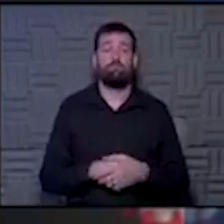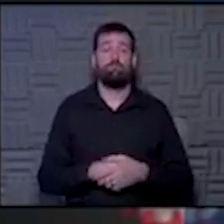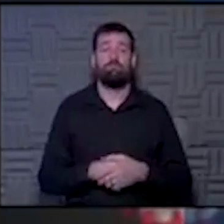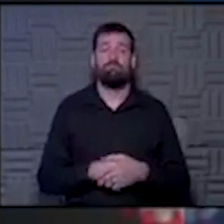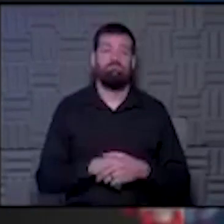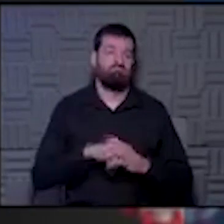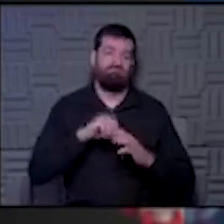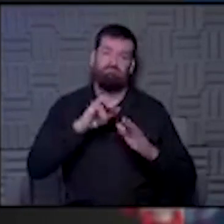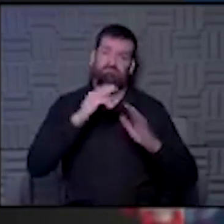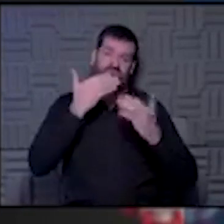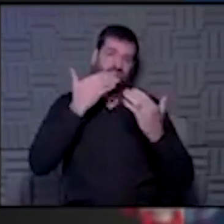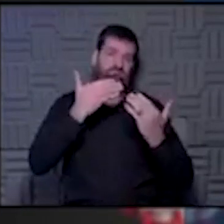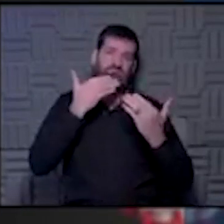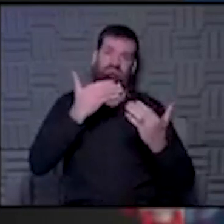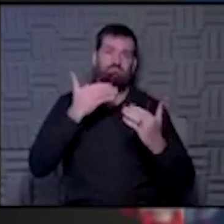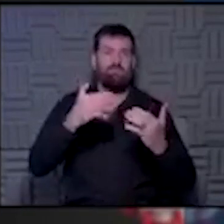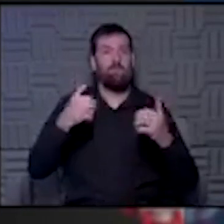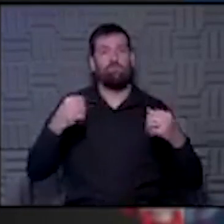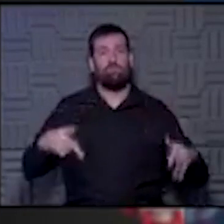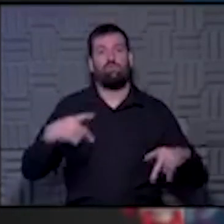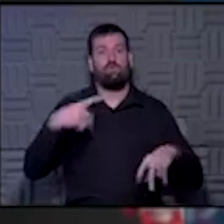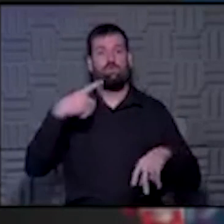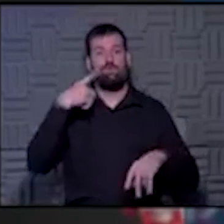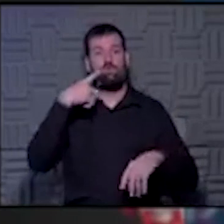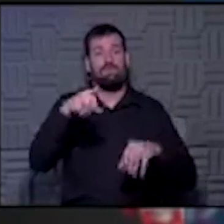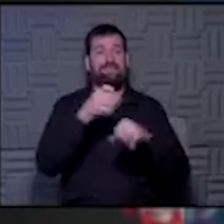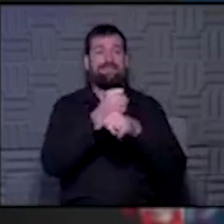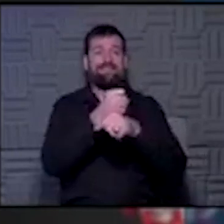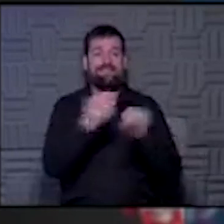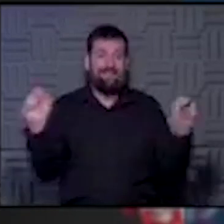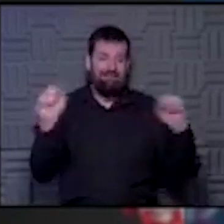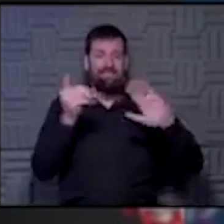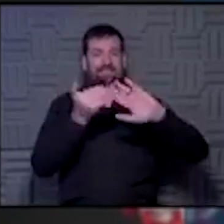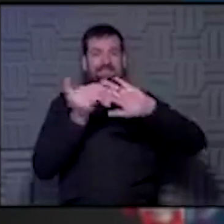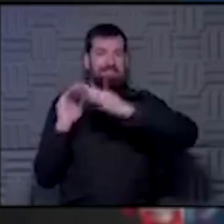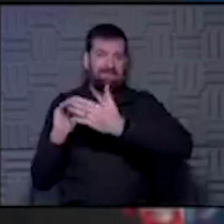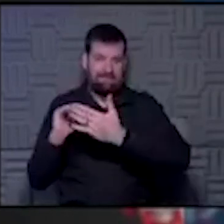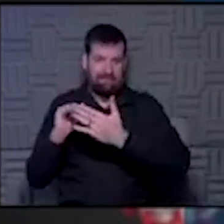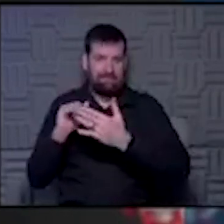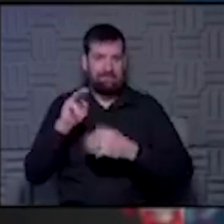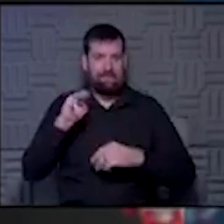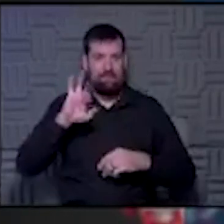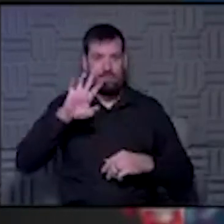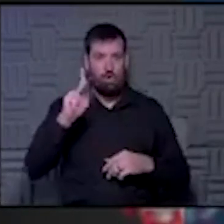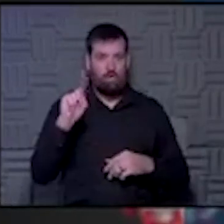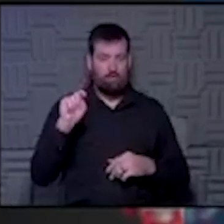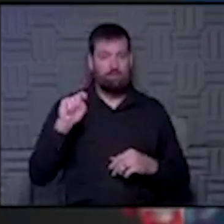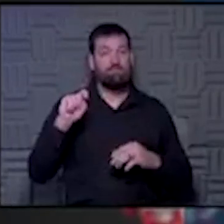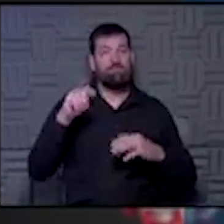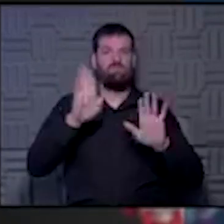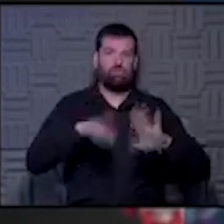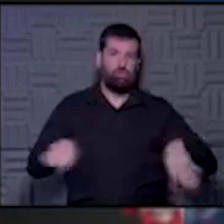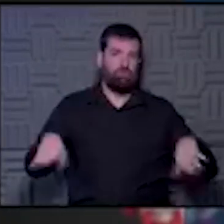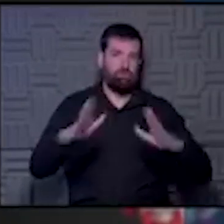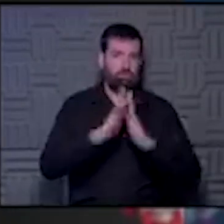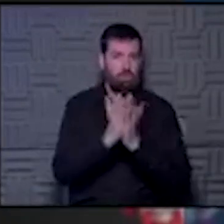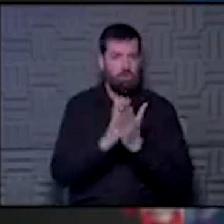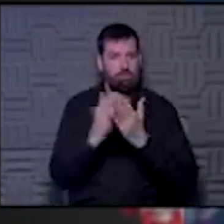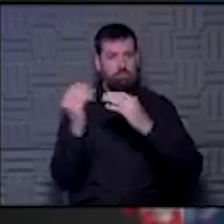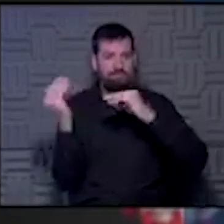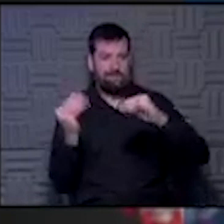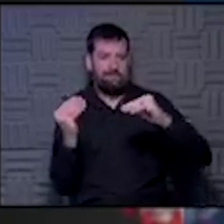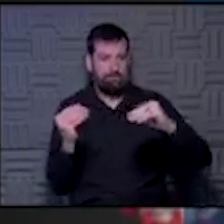a great opportunity at the Safe at City Market children's book. This is a book designed to teach